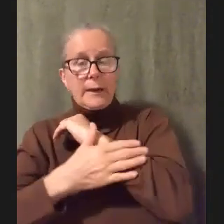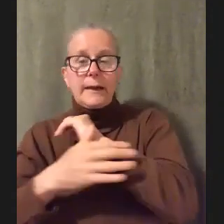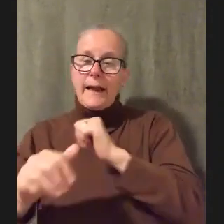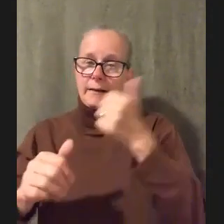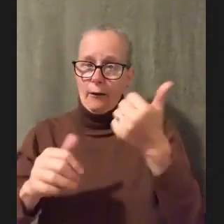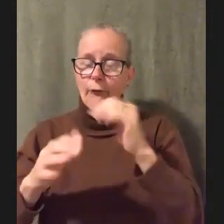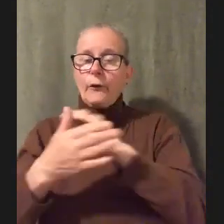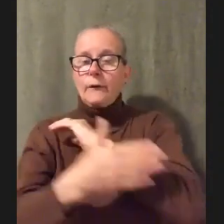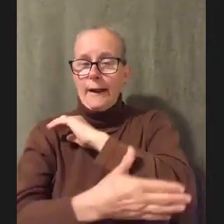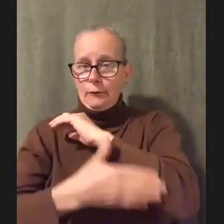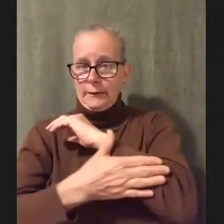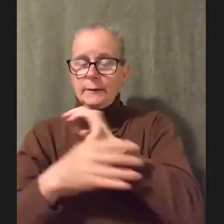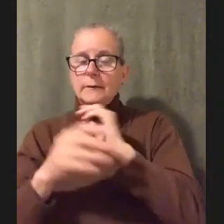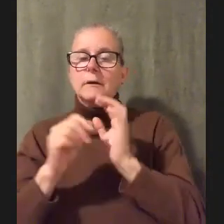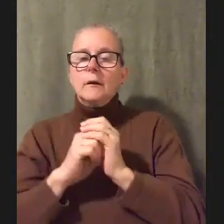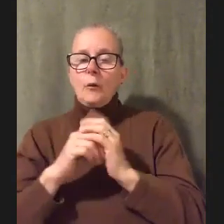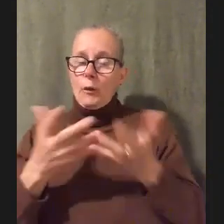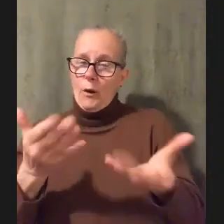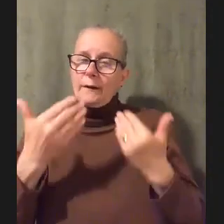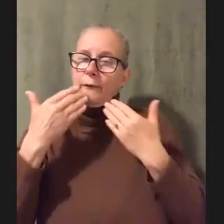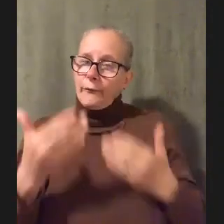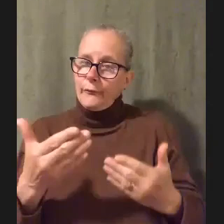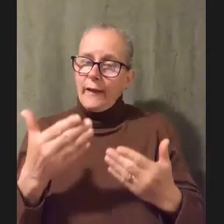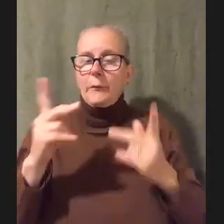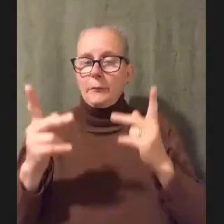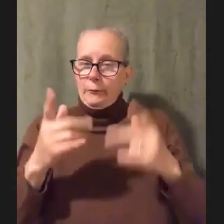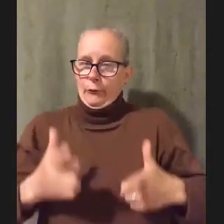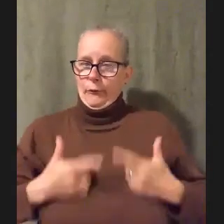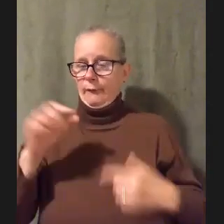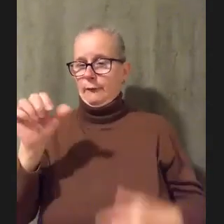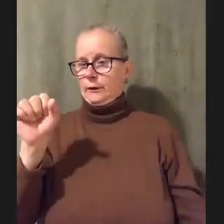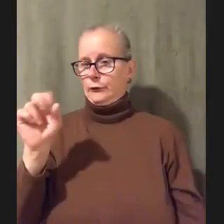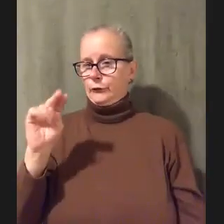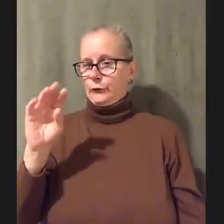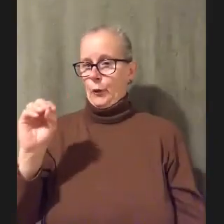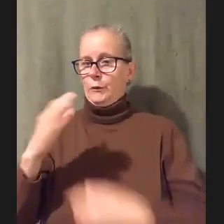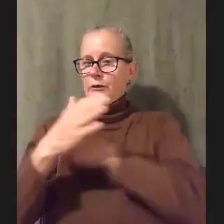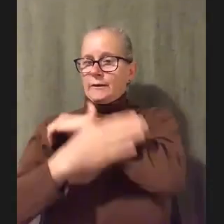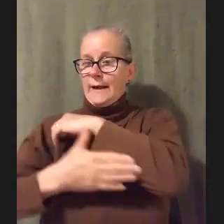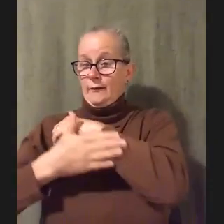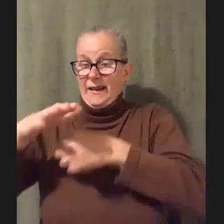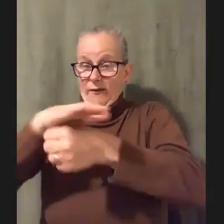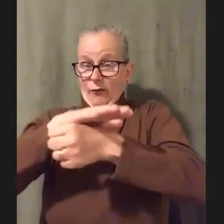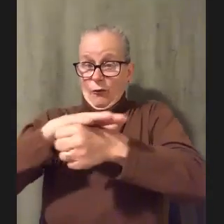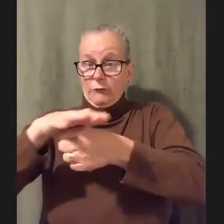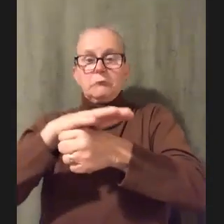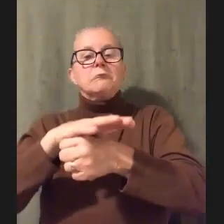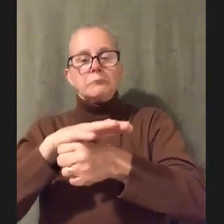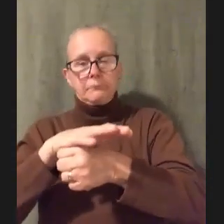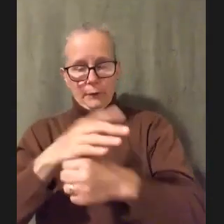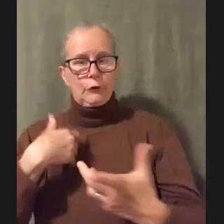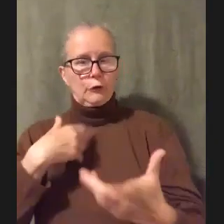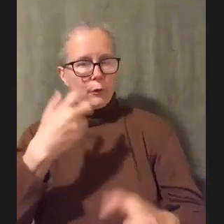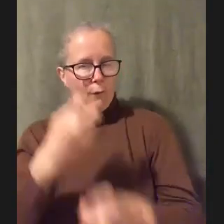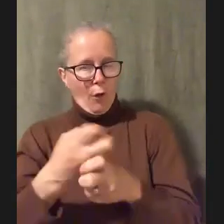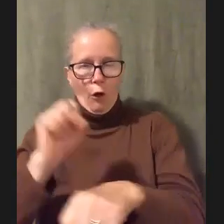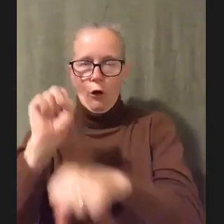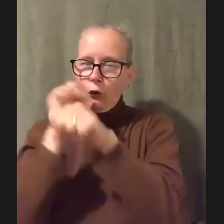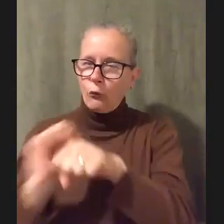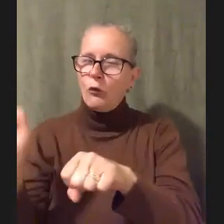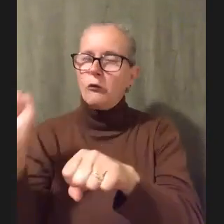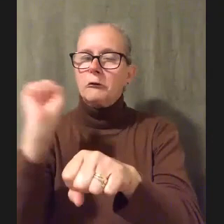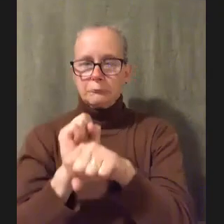I just really want to thank the residents of Snohomish County and the region for doing the hard work